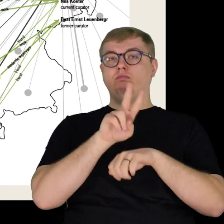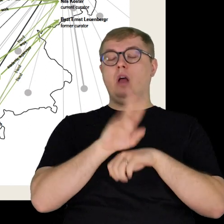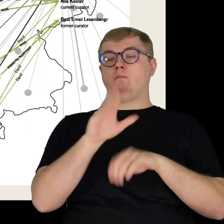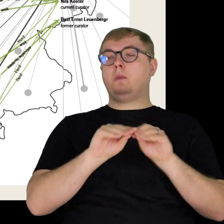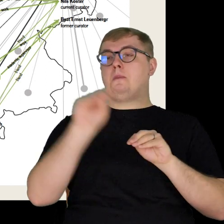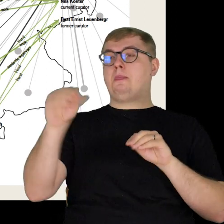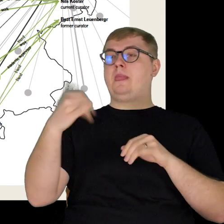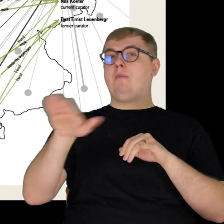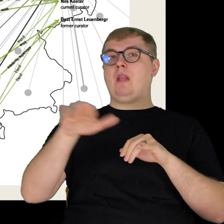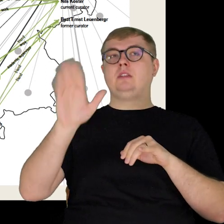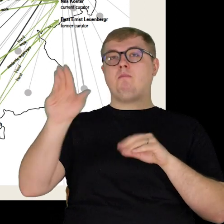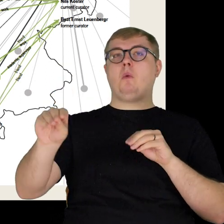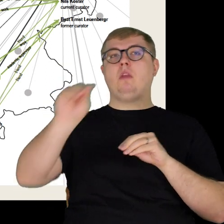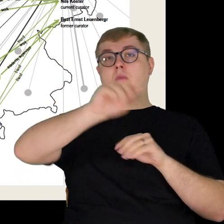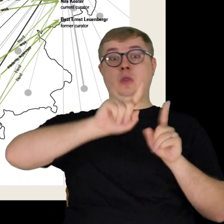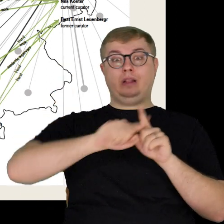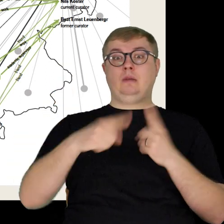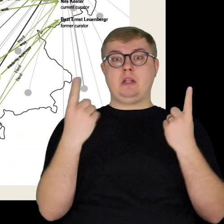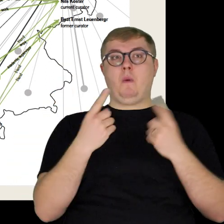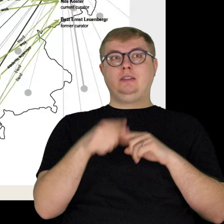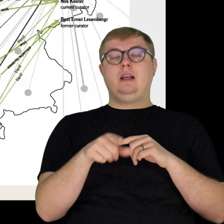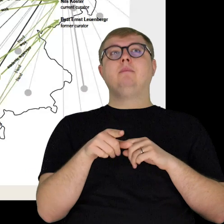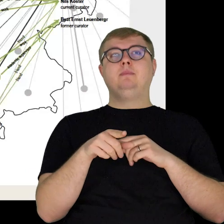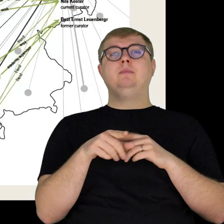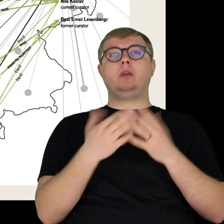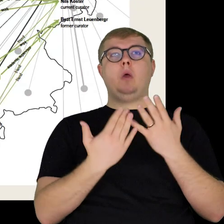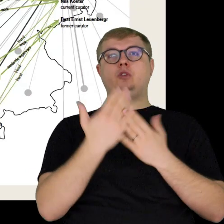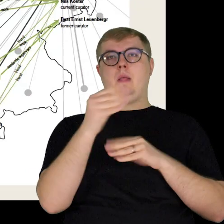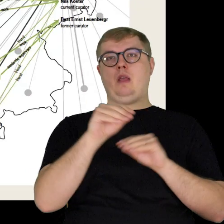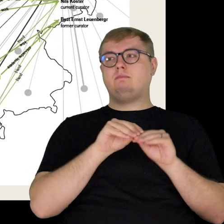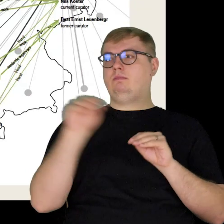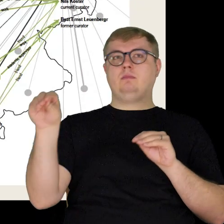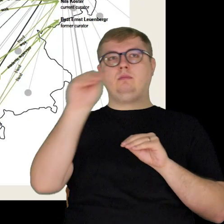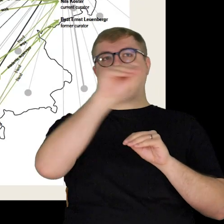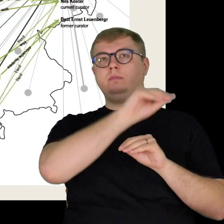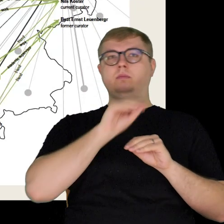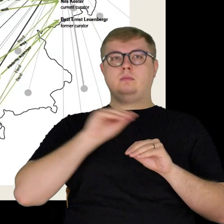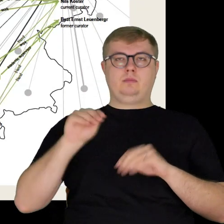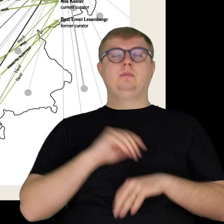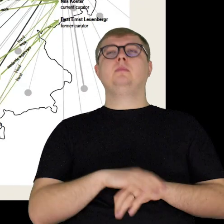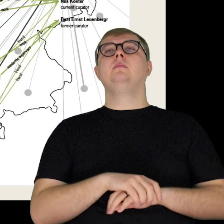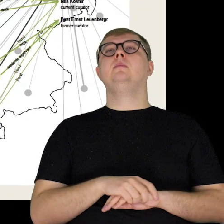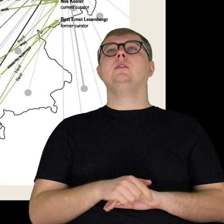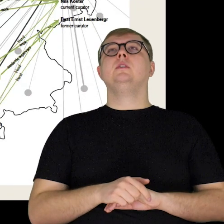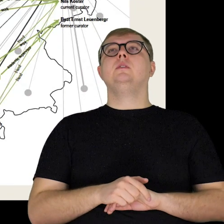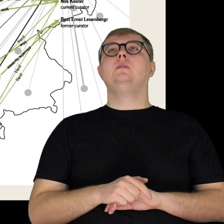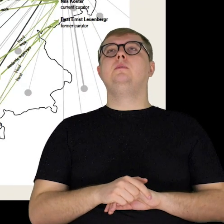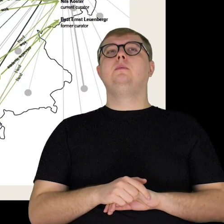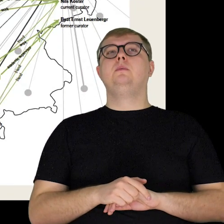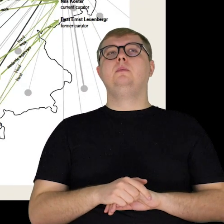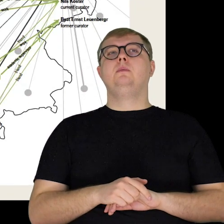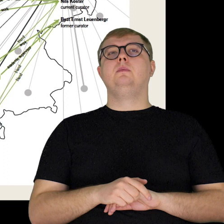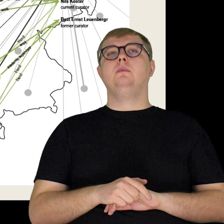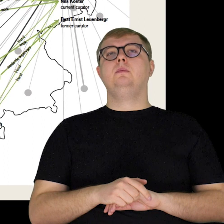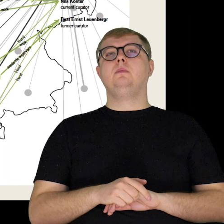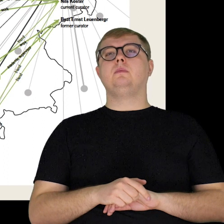circulated around this other network. Yeah, and this is this is not, it's not necessarily saying this is problematic, but one